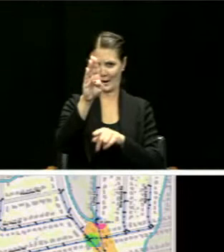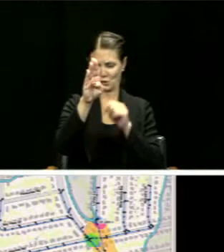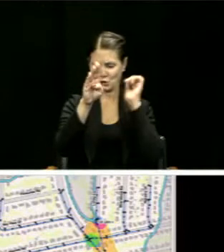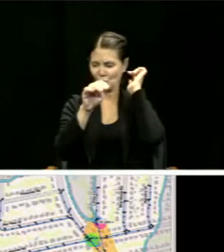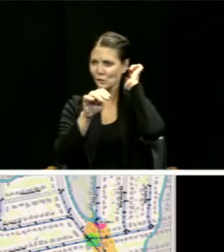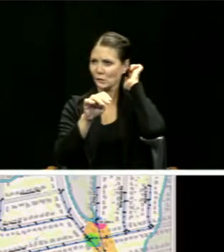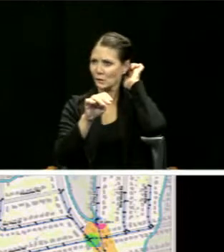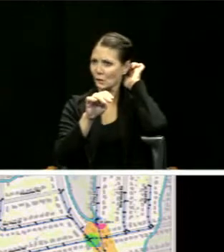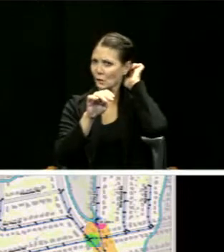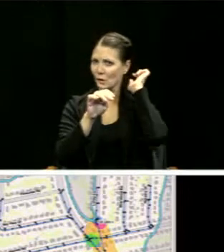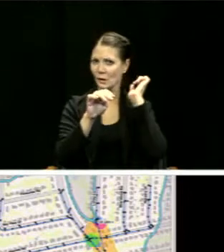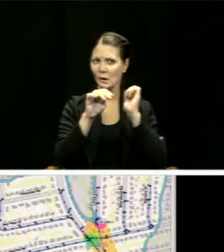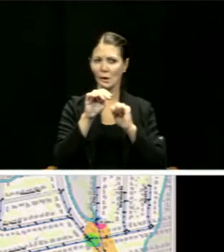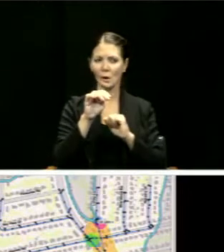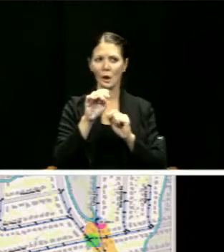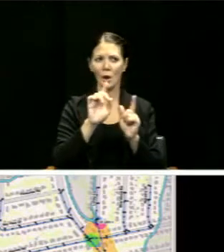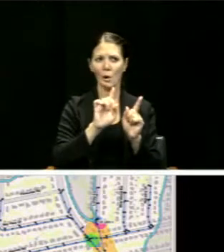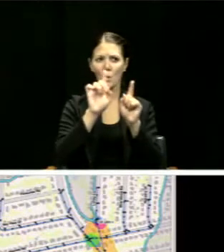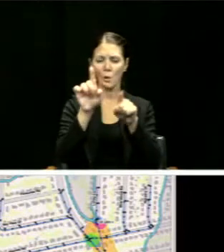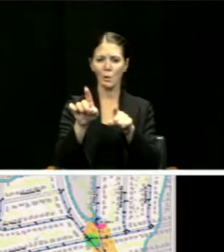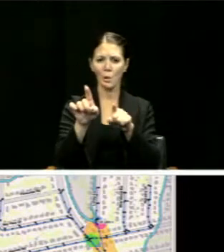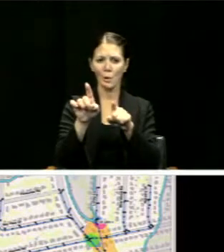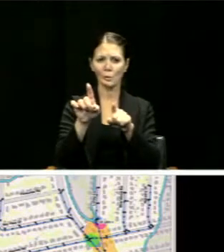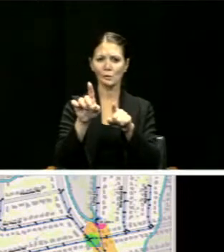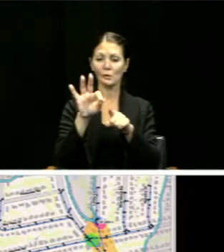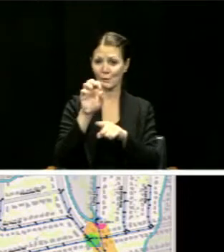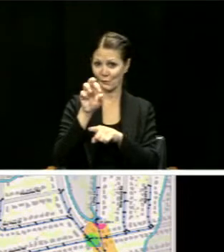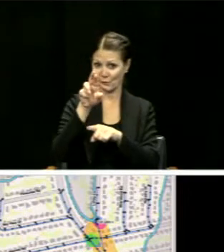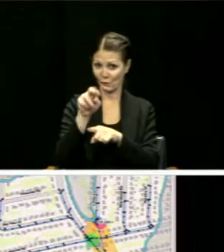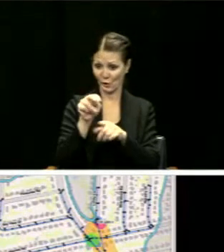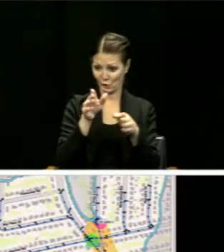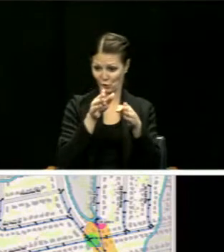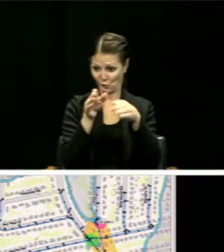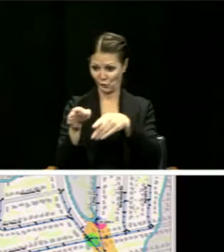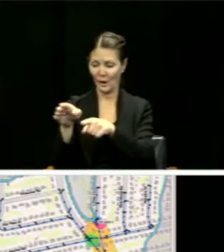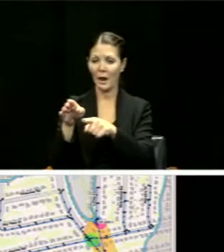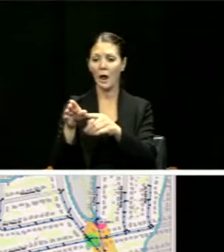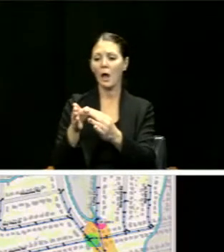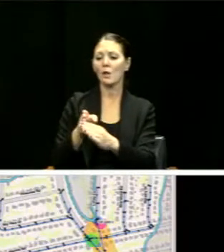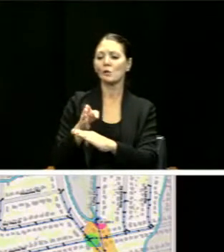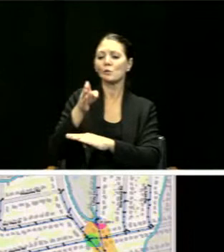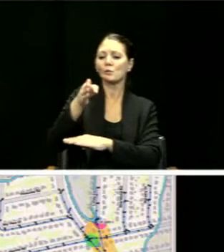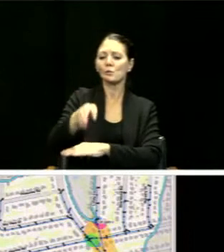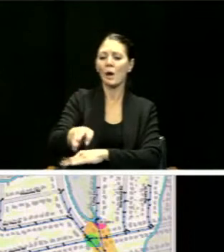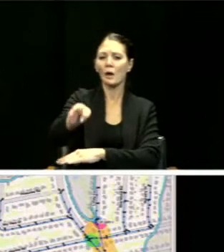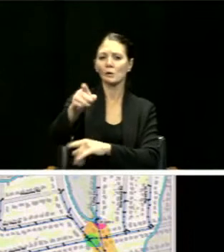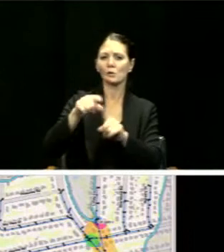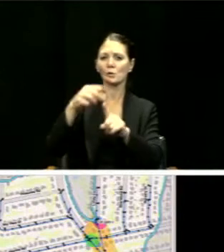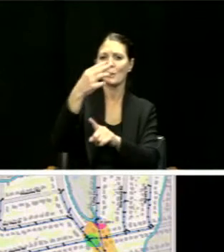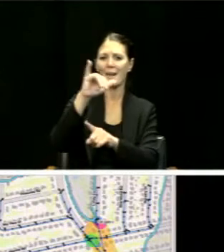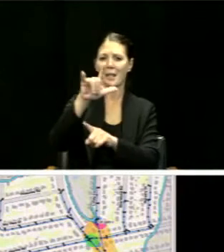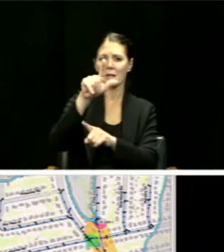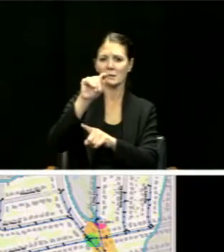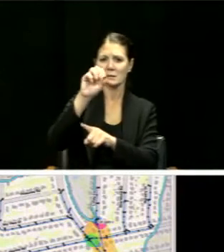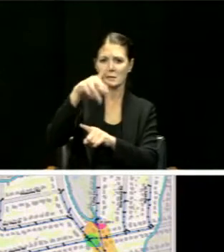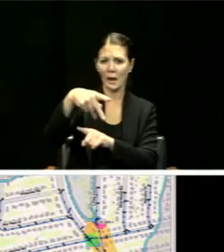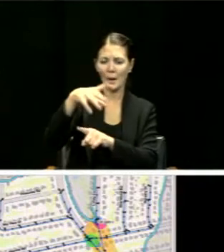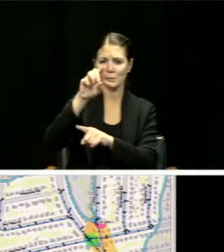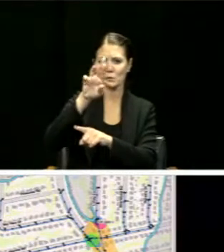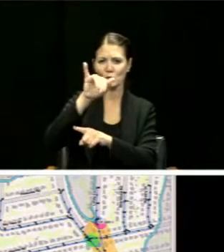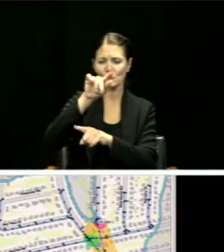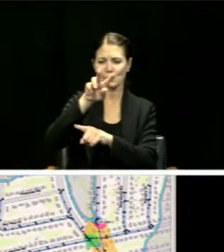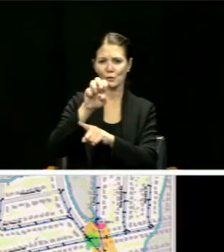then it goes to Fern Street, and then it traverses cross-country to Hilltop Drive, and then